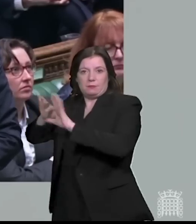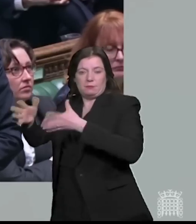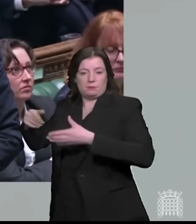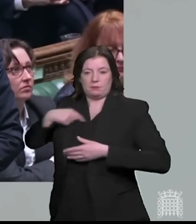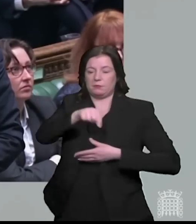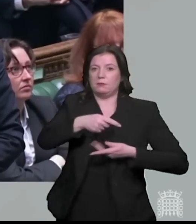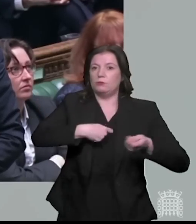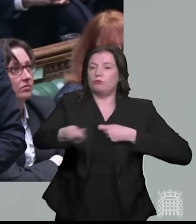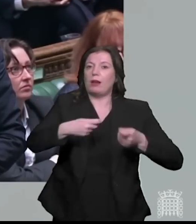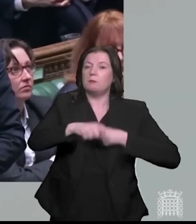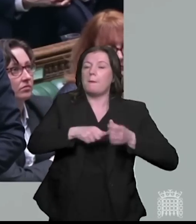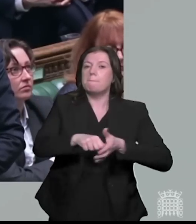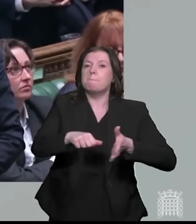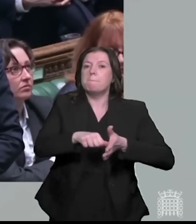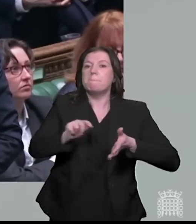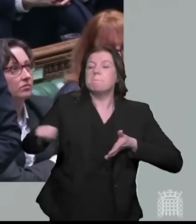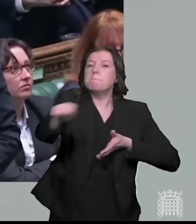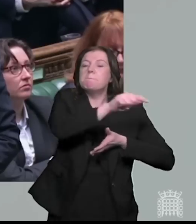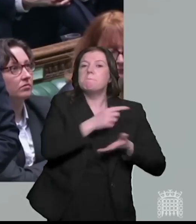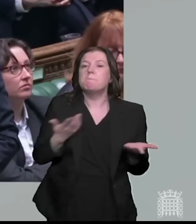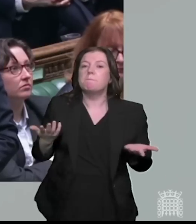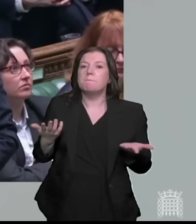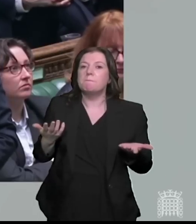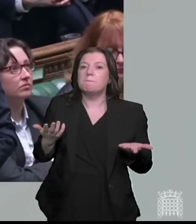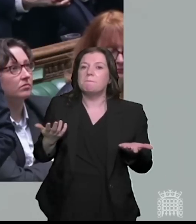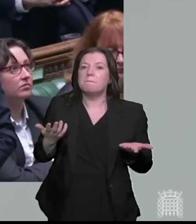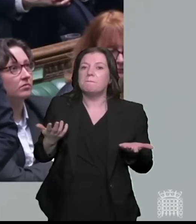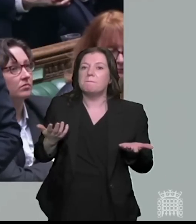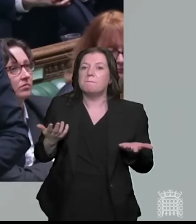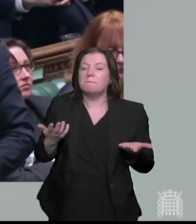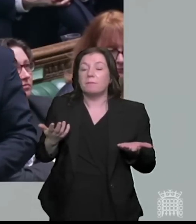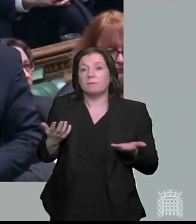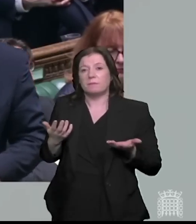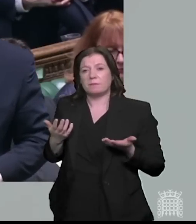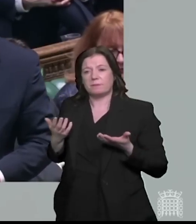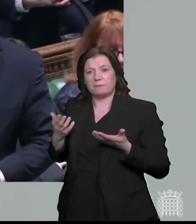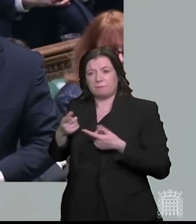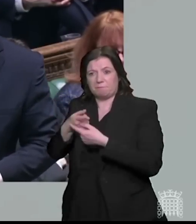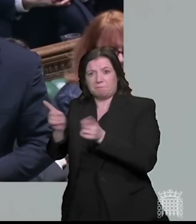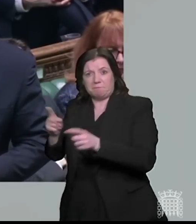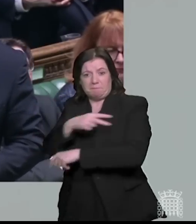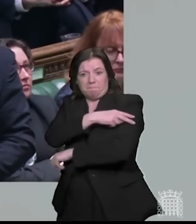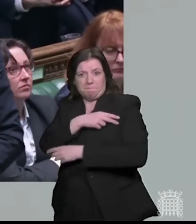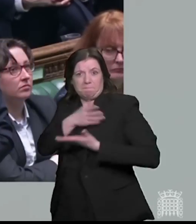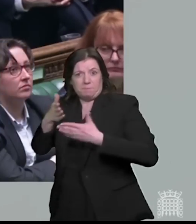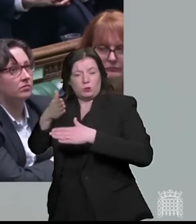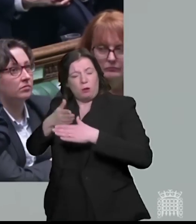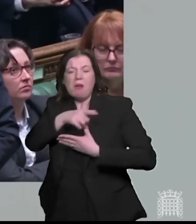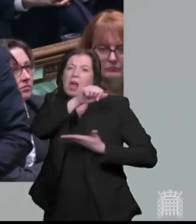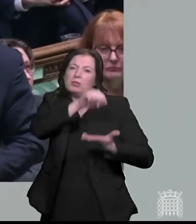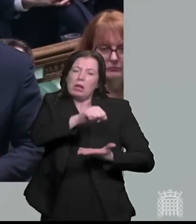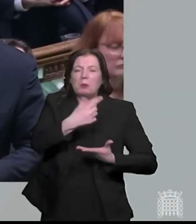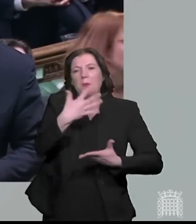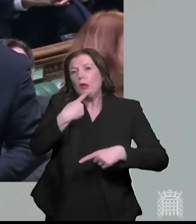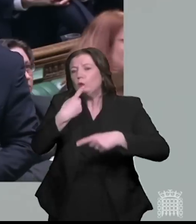firms to trade easily with our nearest neighbours. On the supply of labour, and the Chancellor, to be fair, did speak a